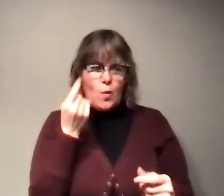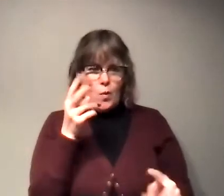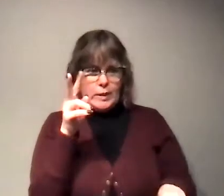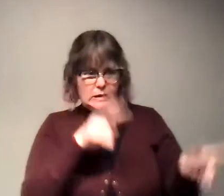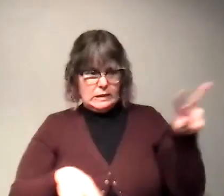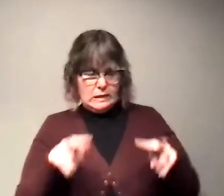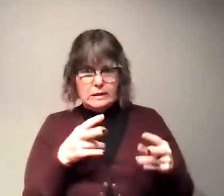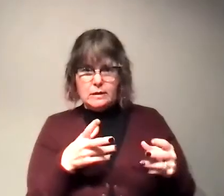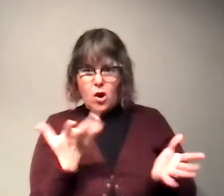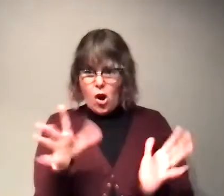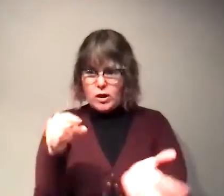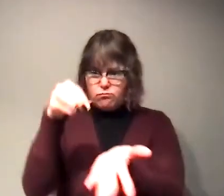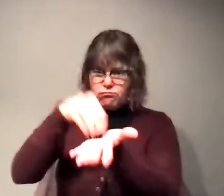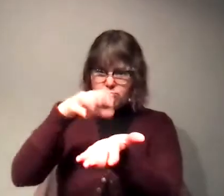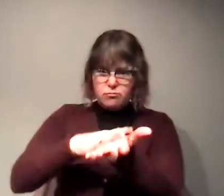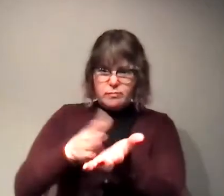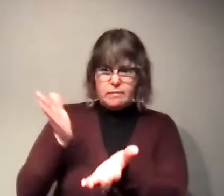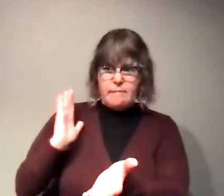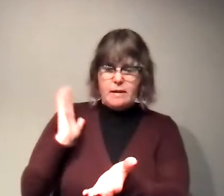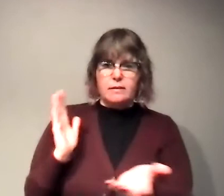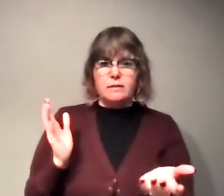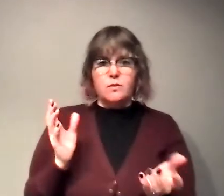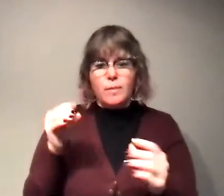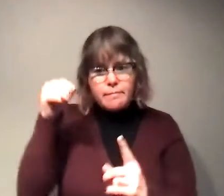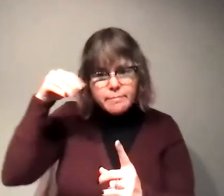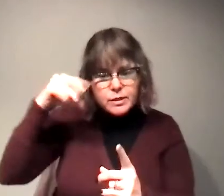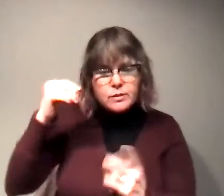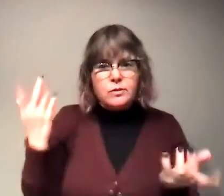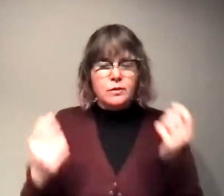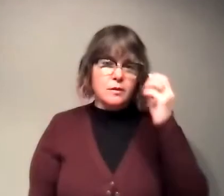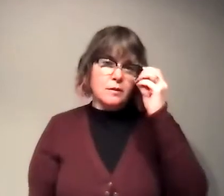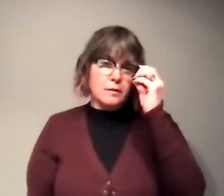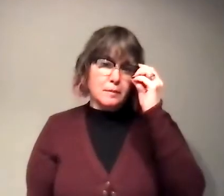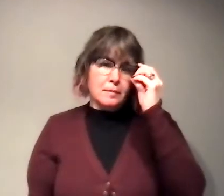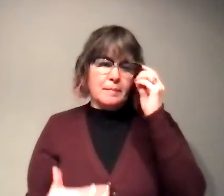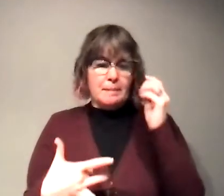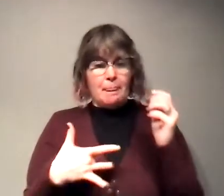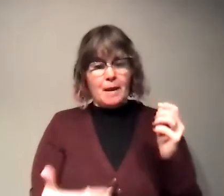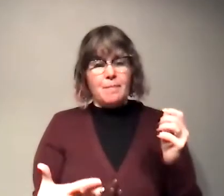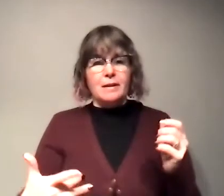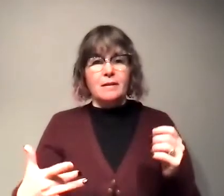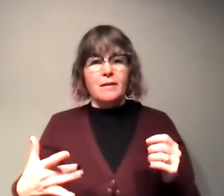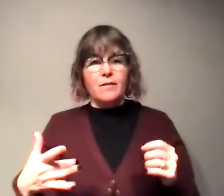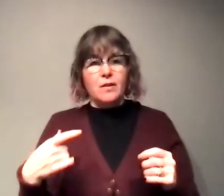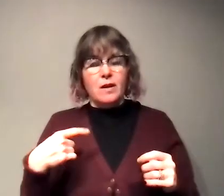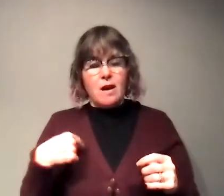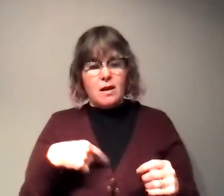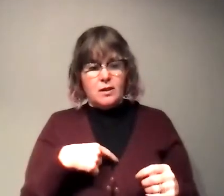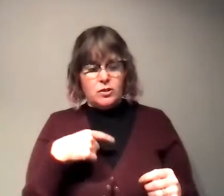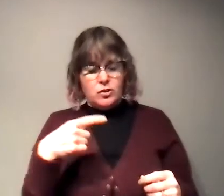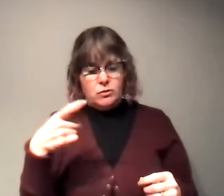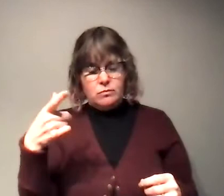what's been written down by people in the past or what they've taken pictures of. In a lot of cases, it's hard for us to even know what